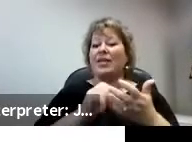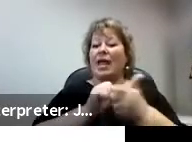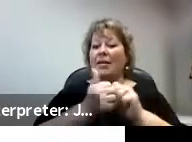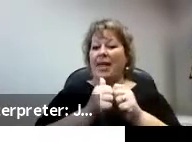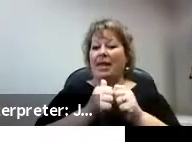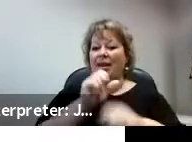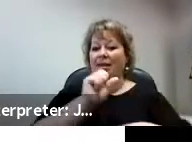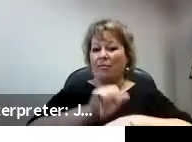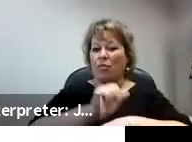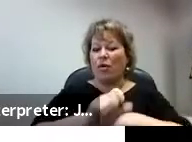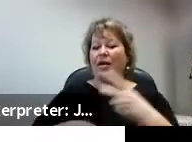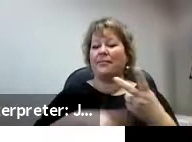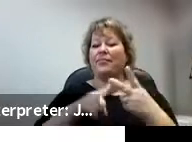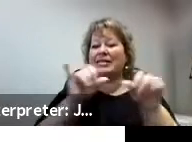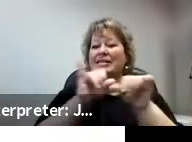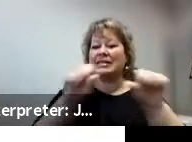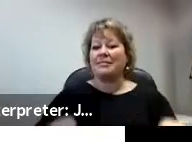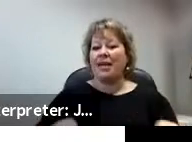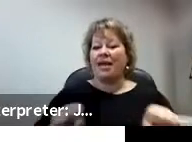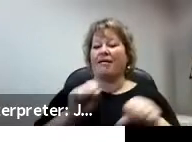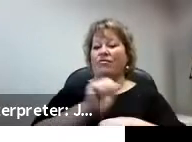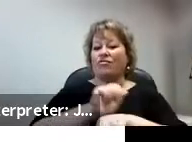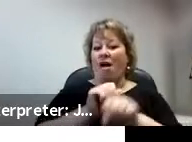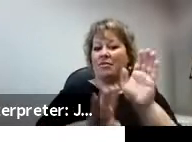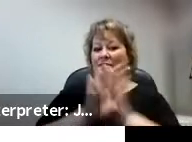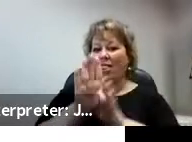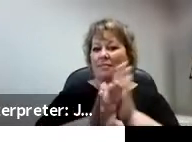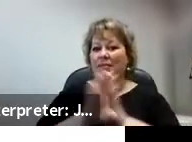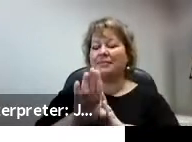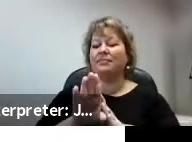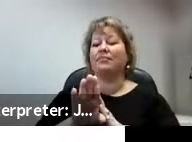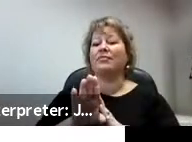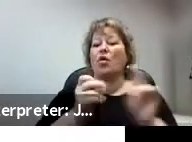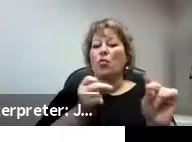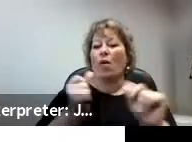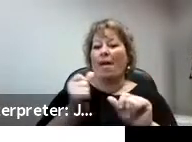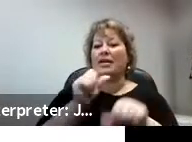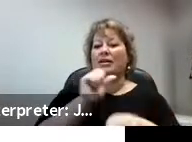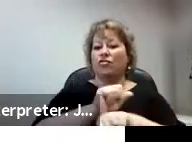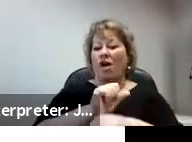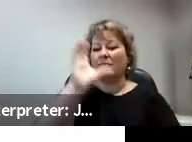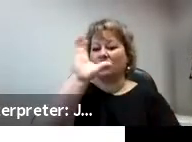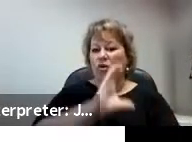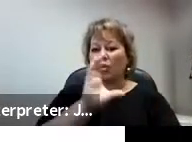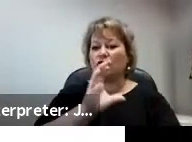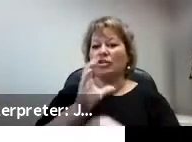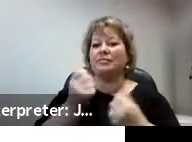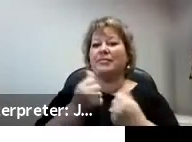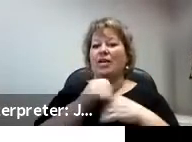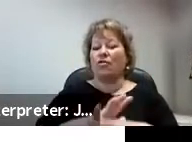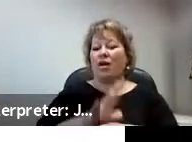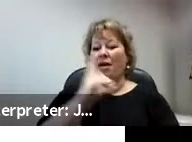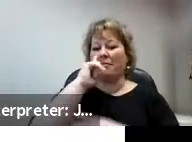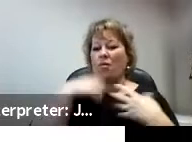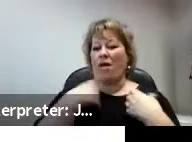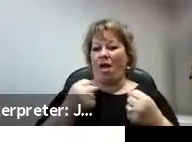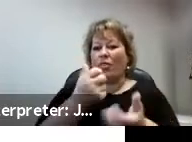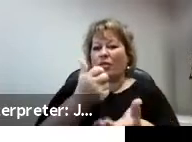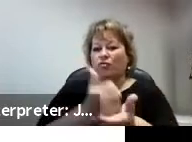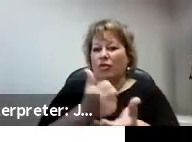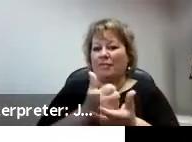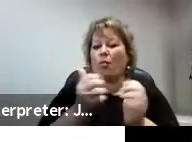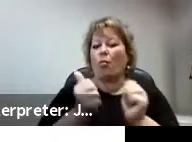employment, systematic job development, rapid job search, integrating mental health treatment with